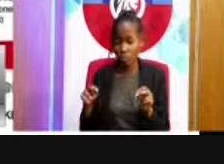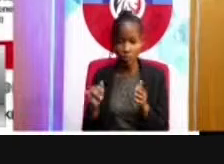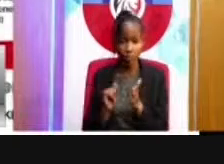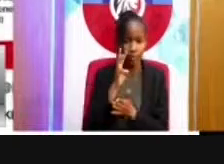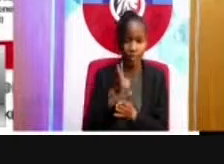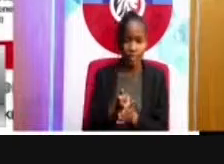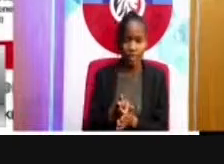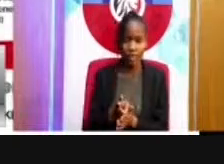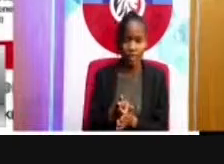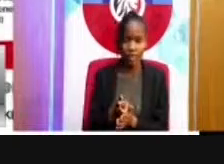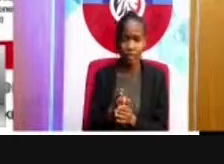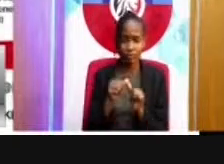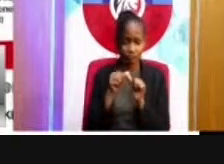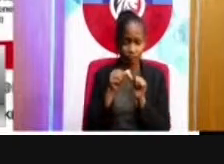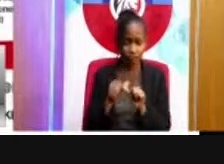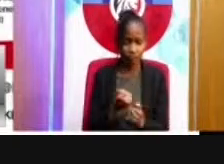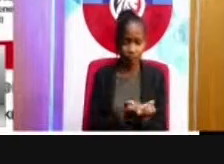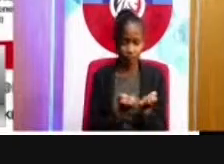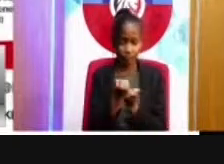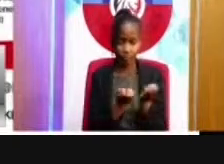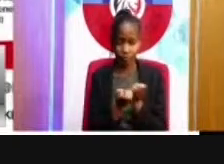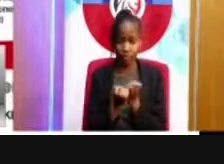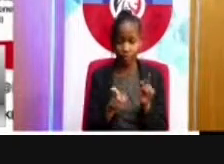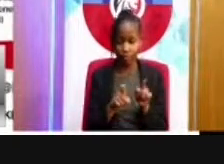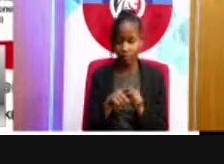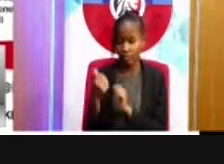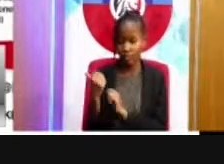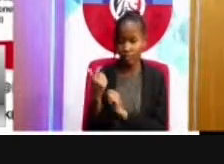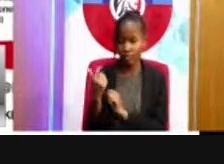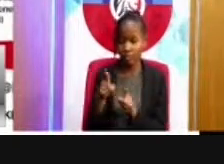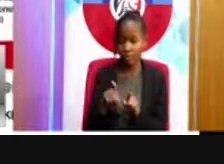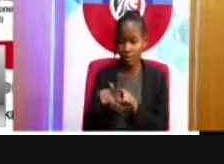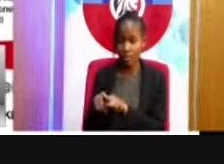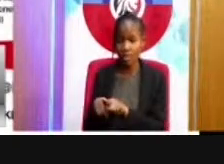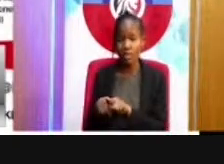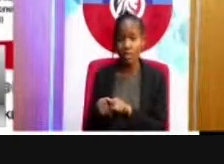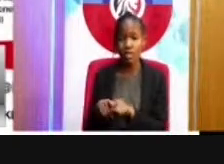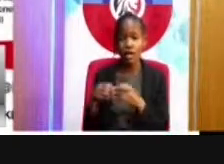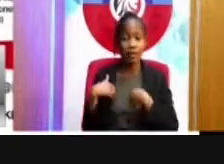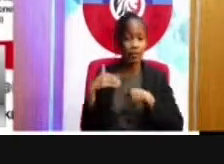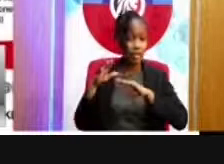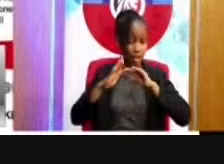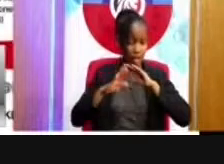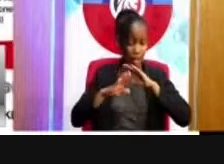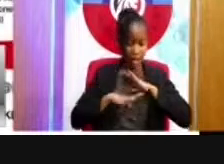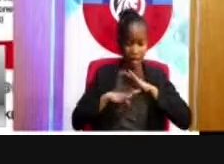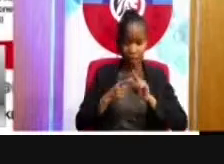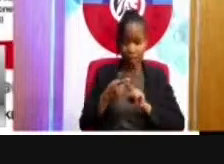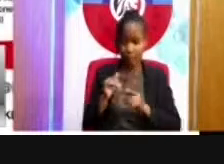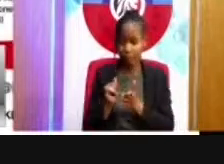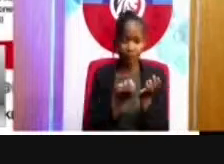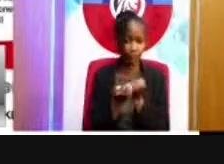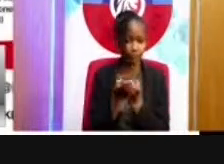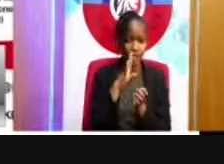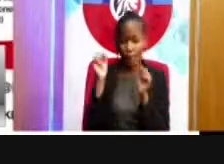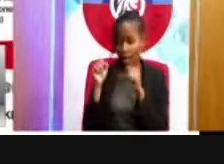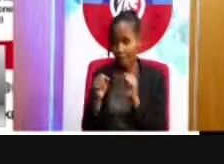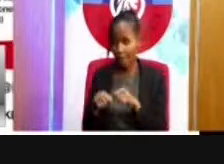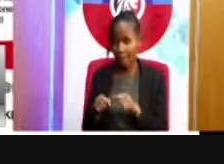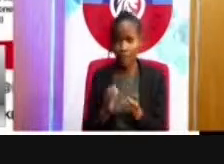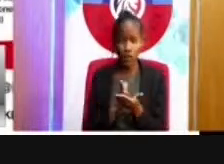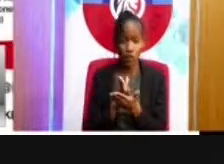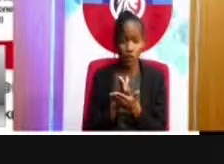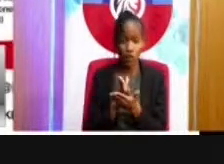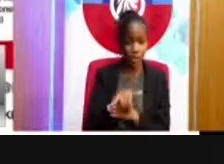economy and yet extracts enough out of the economy to be able to ensure that